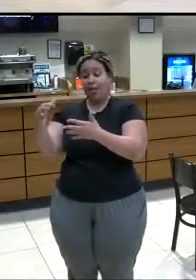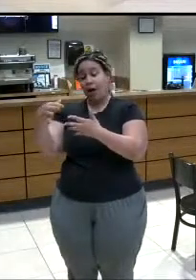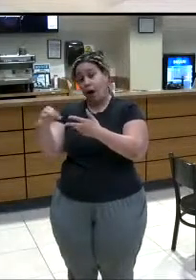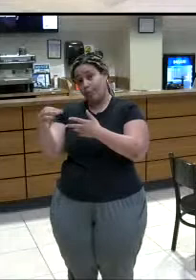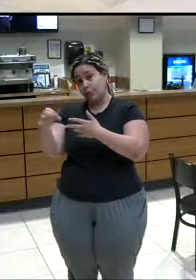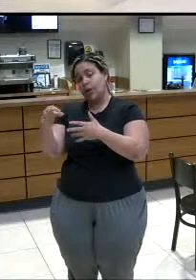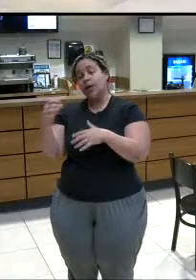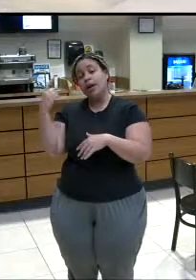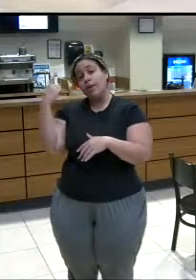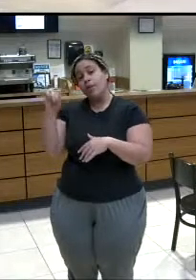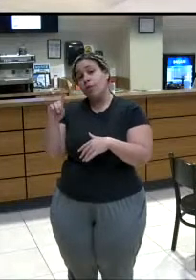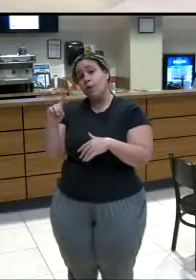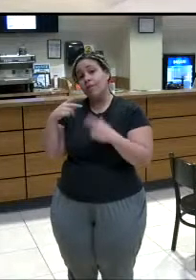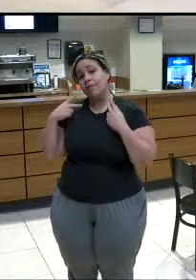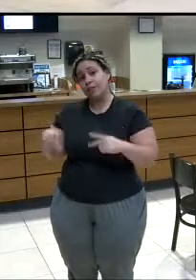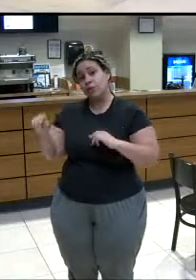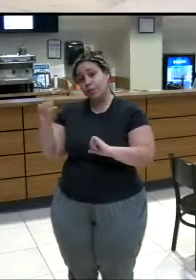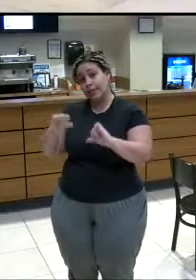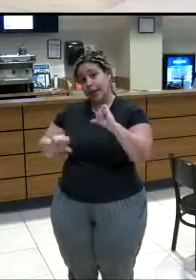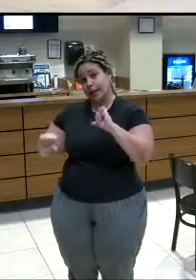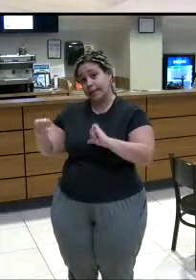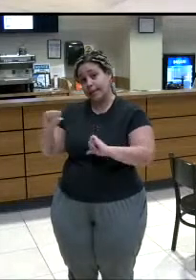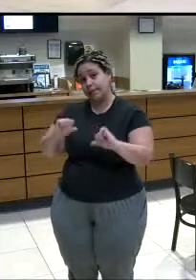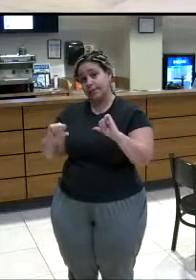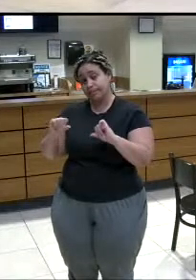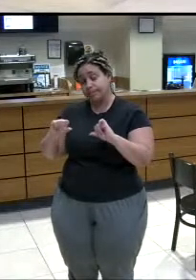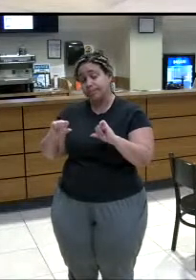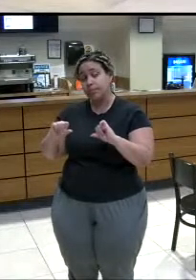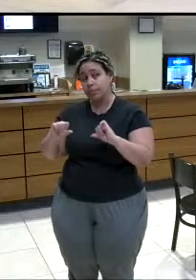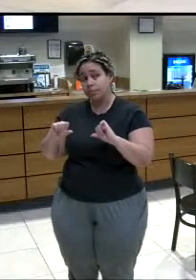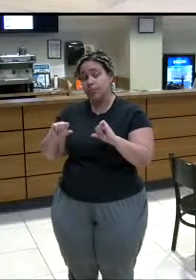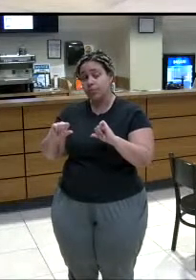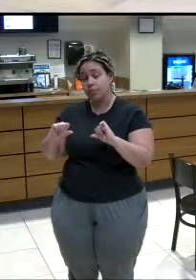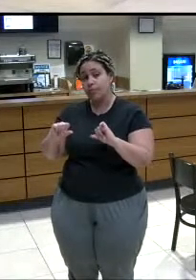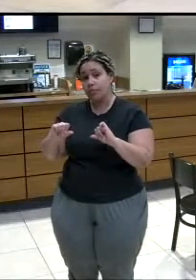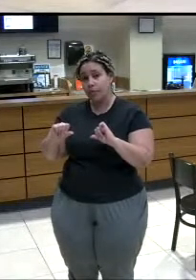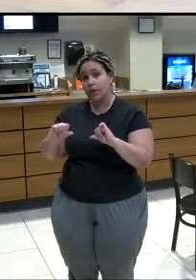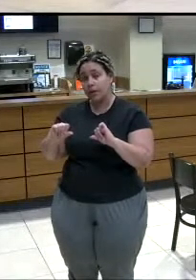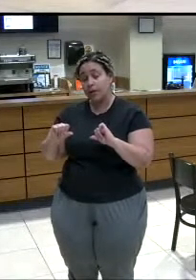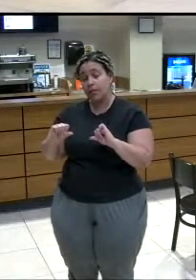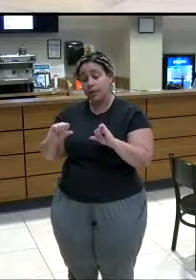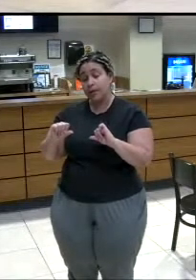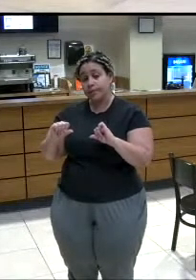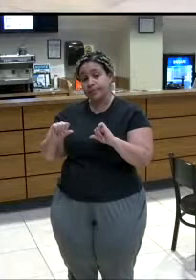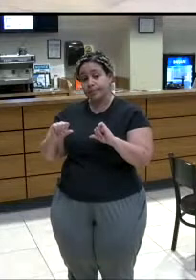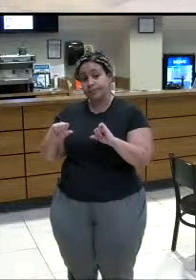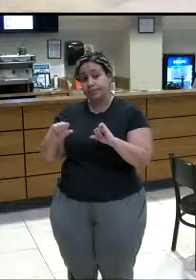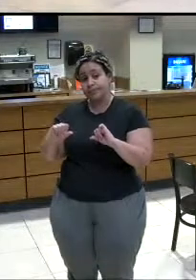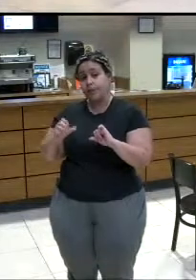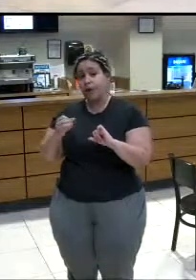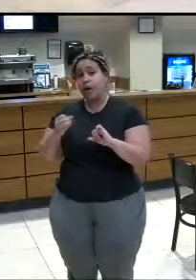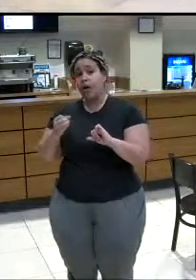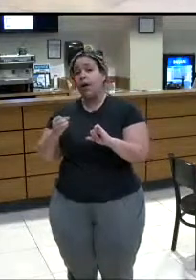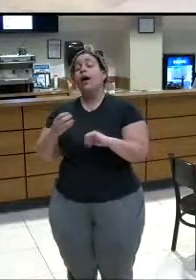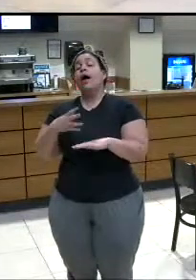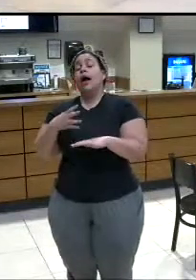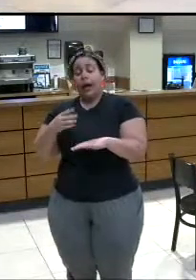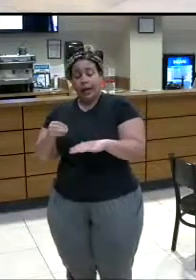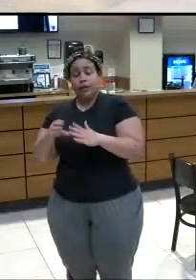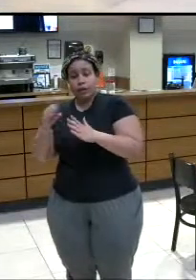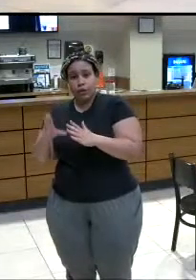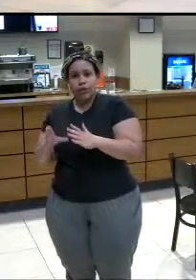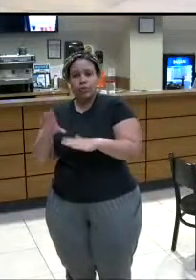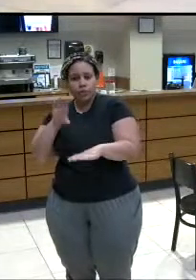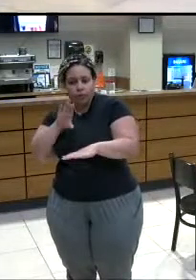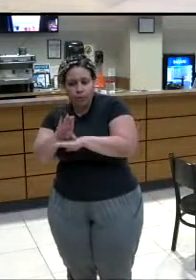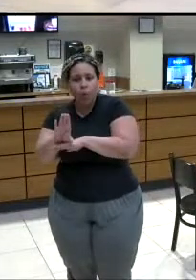science, and either students were pushed to take physical science or their parents